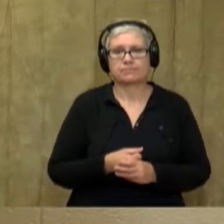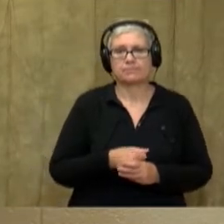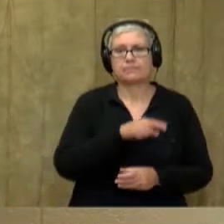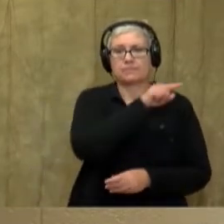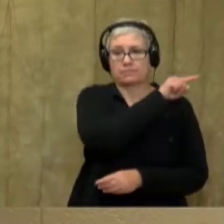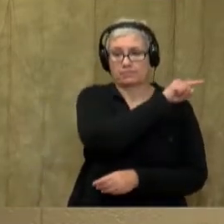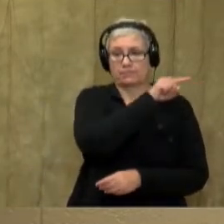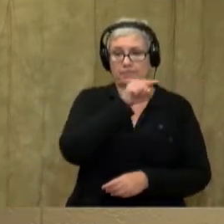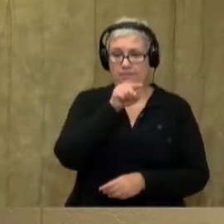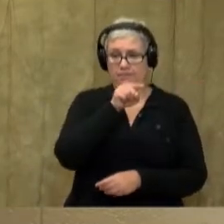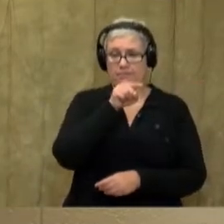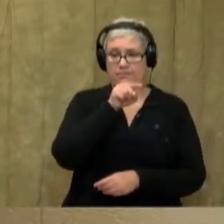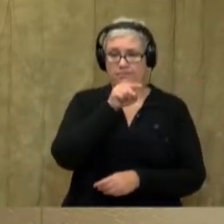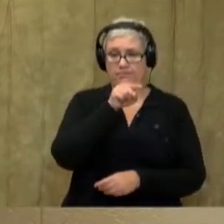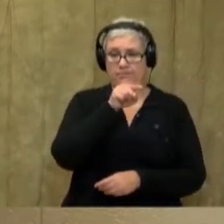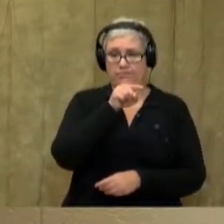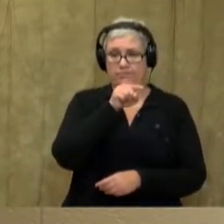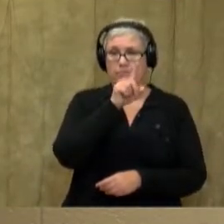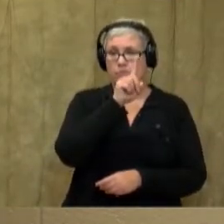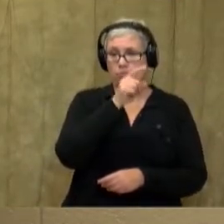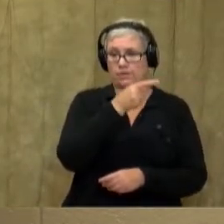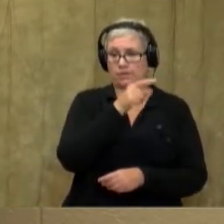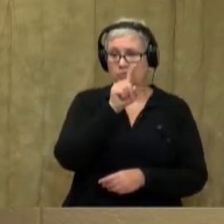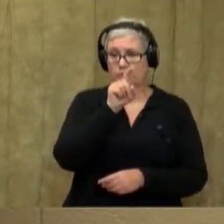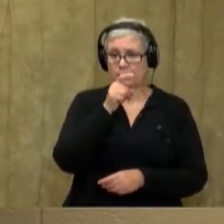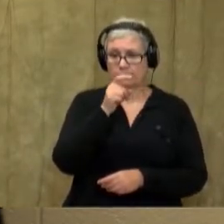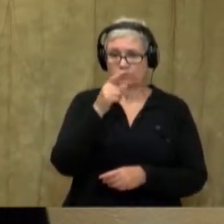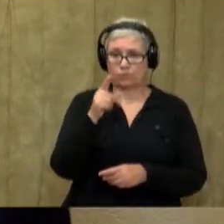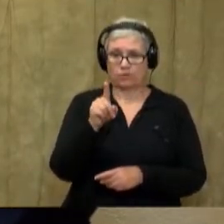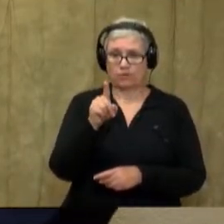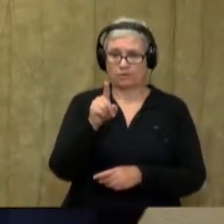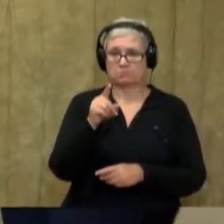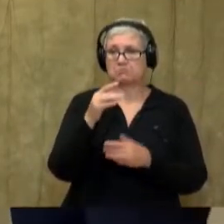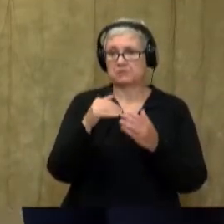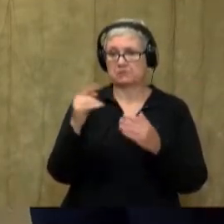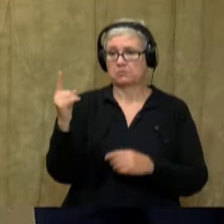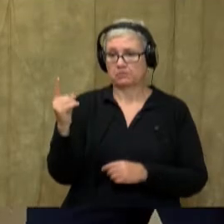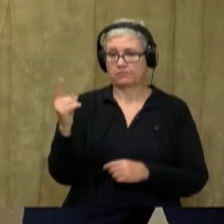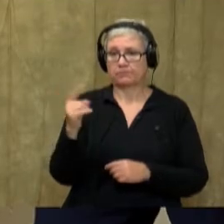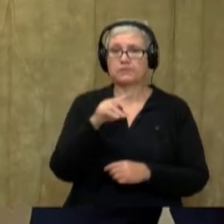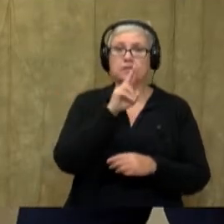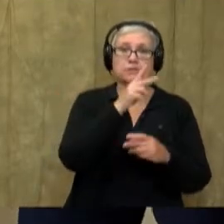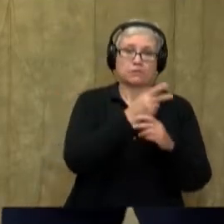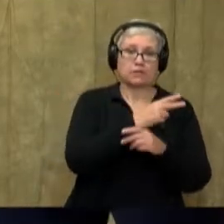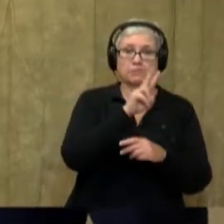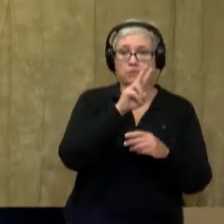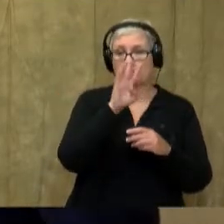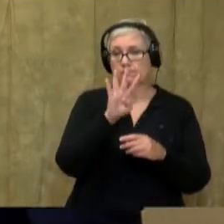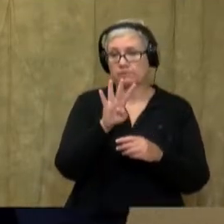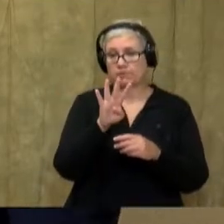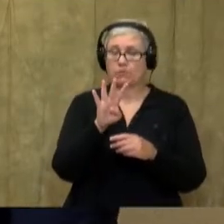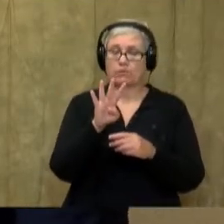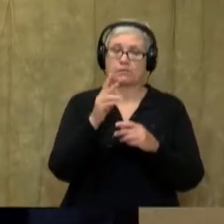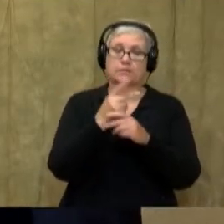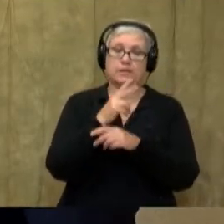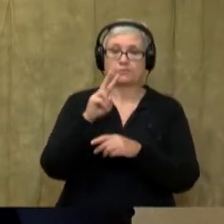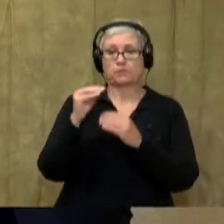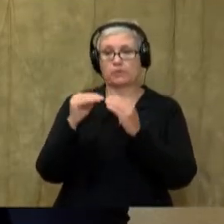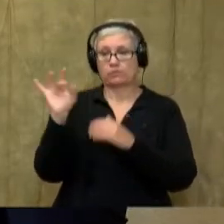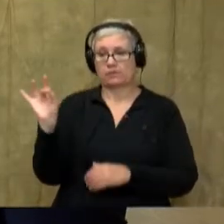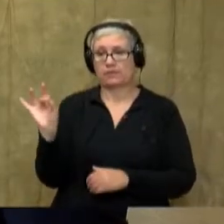in my dimensions, 1 times 1 times 1, I get 1 cube. 2 times 2 is 4, times 2 again gives me